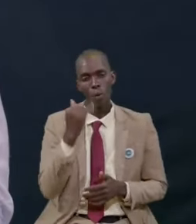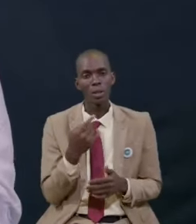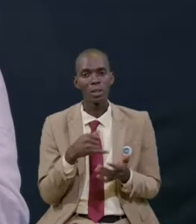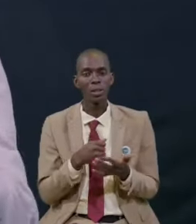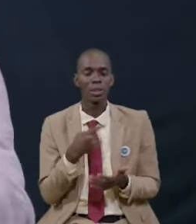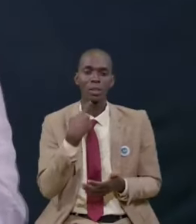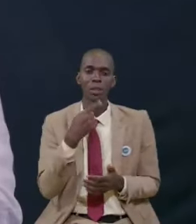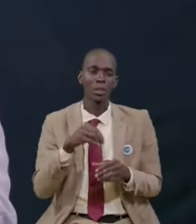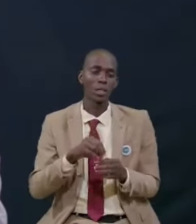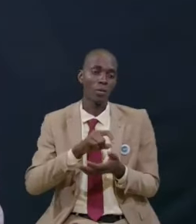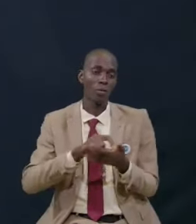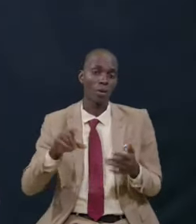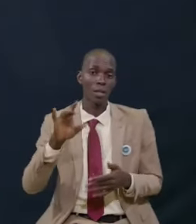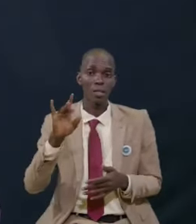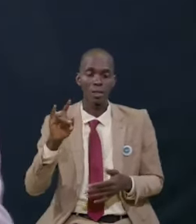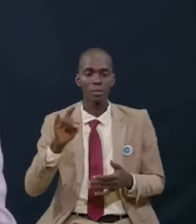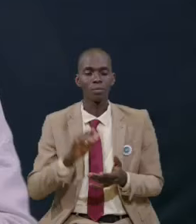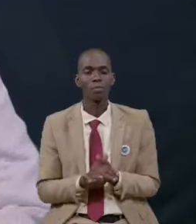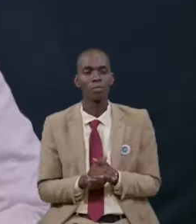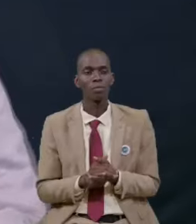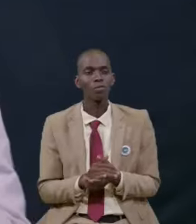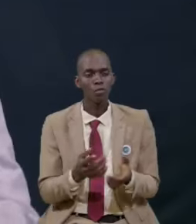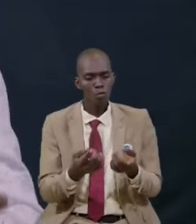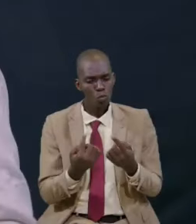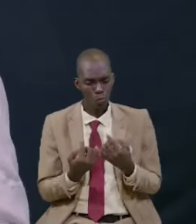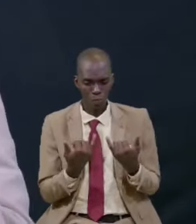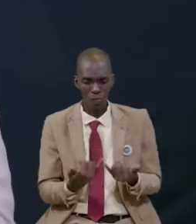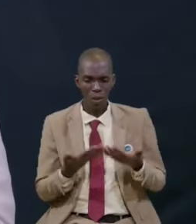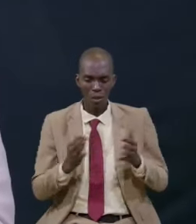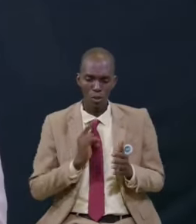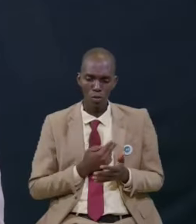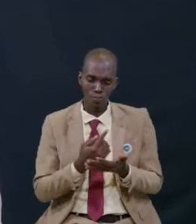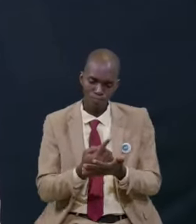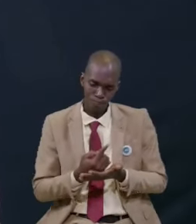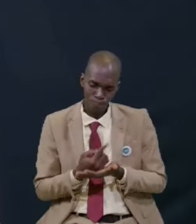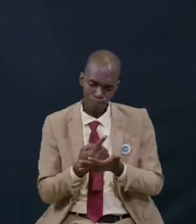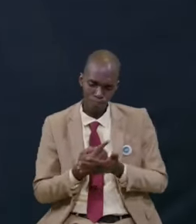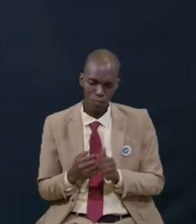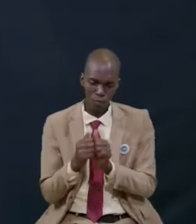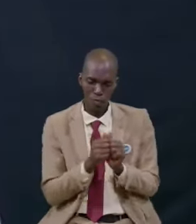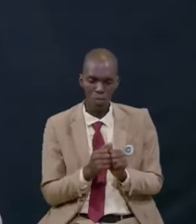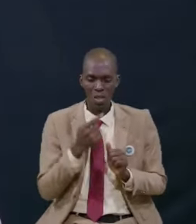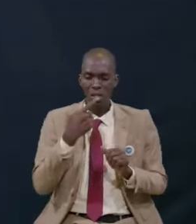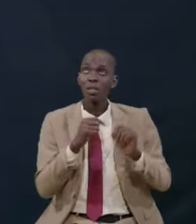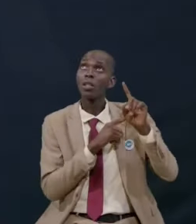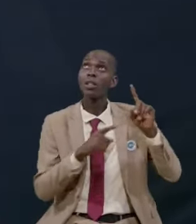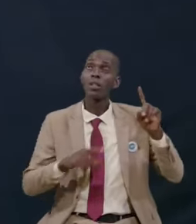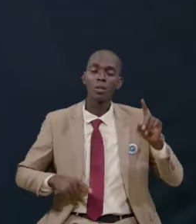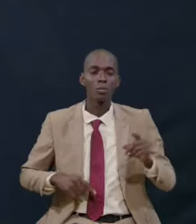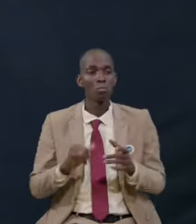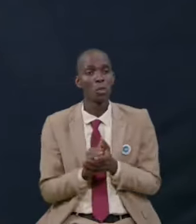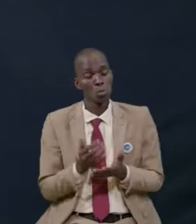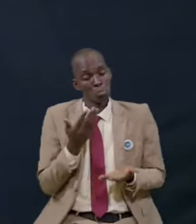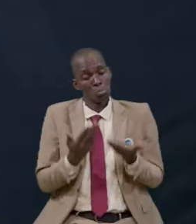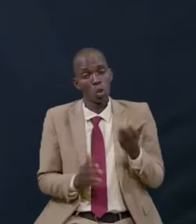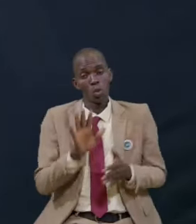verse 18, he says, come now and let us reason together, says the Lord. Though your sins be